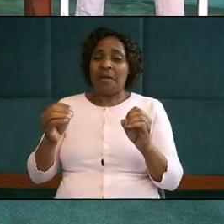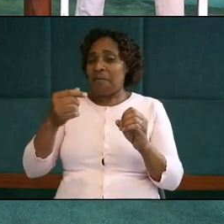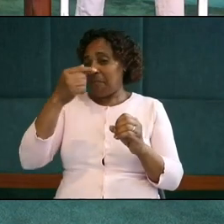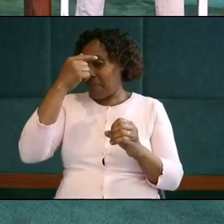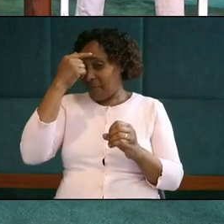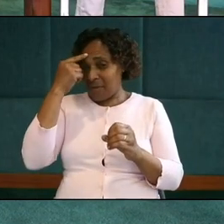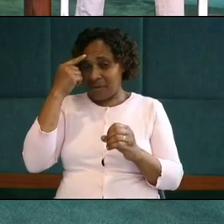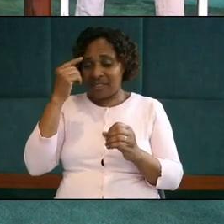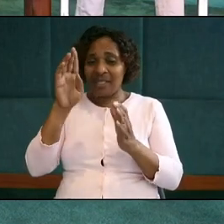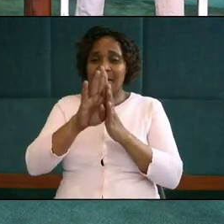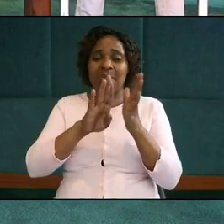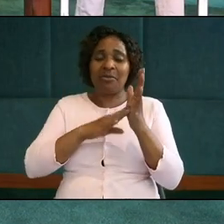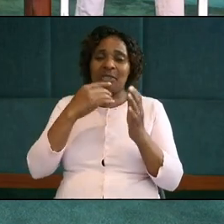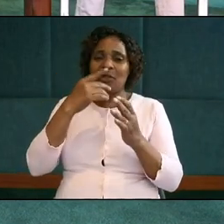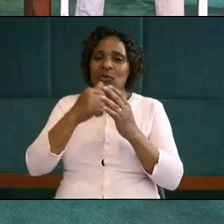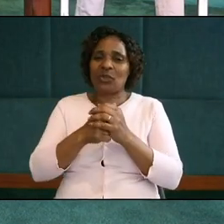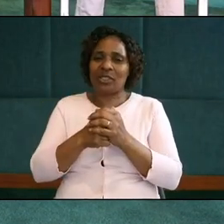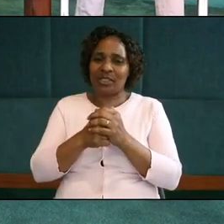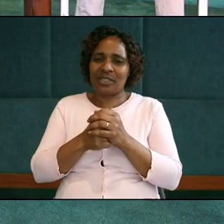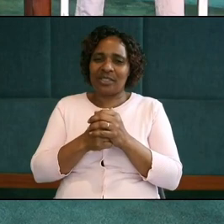They said, you know,